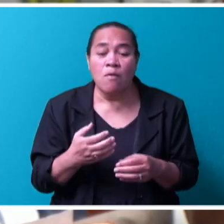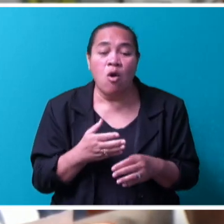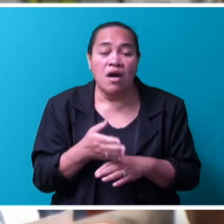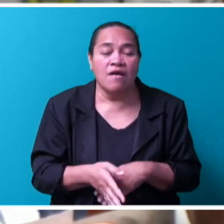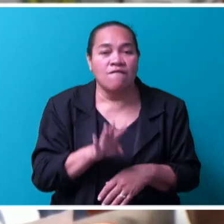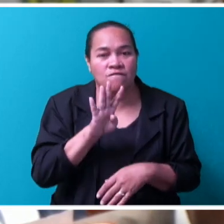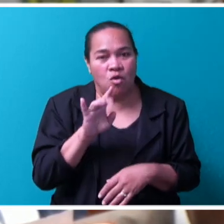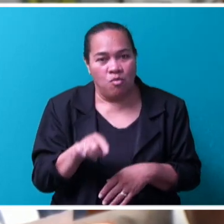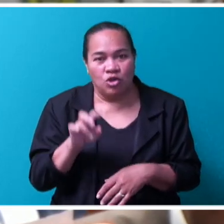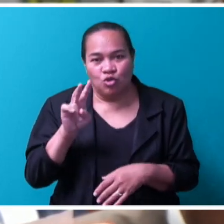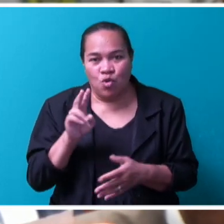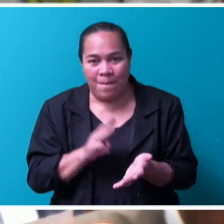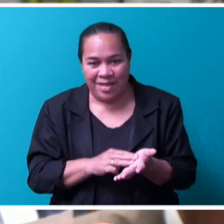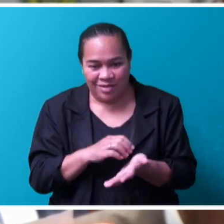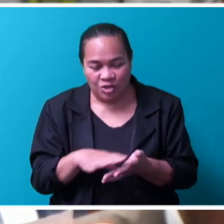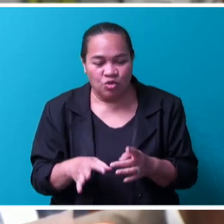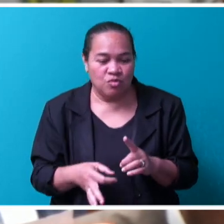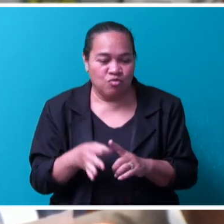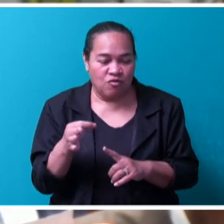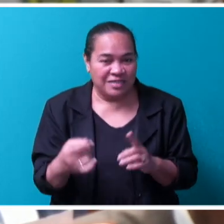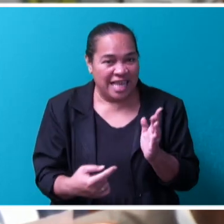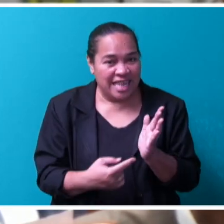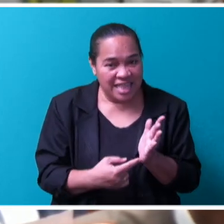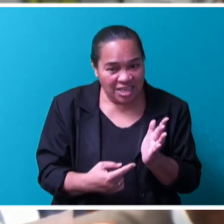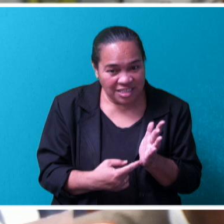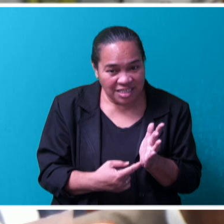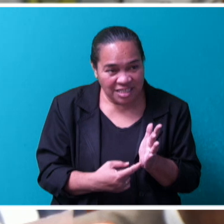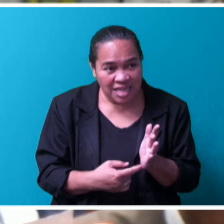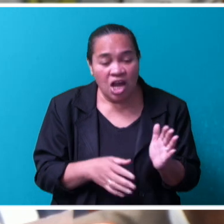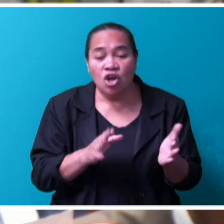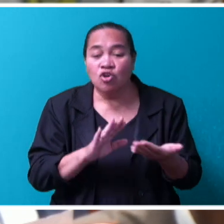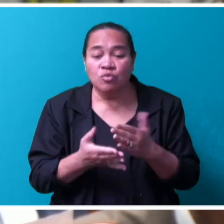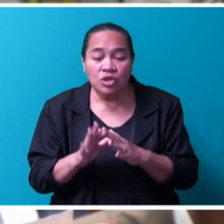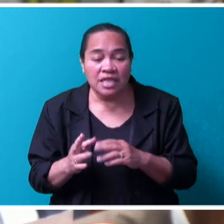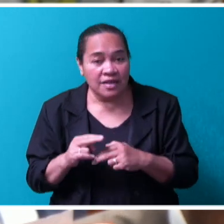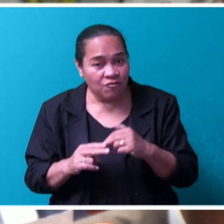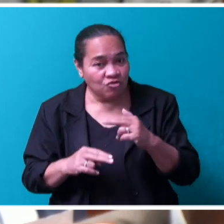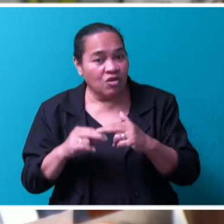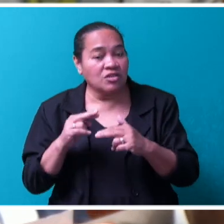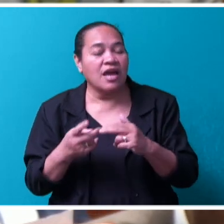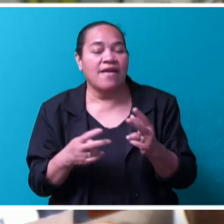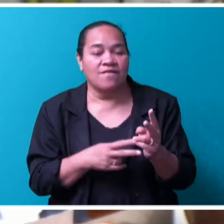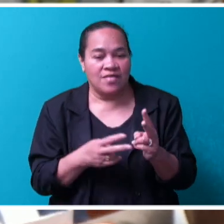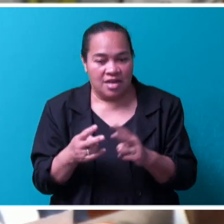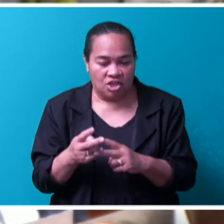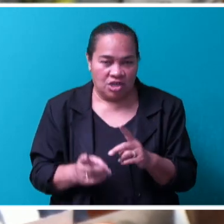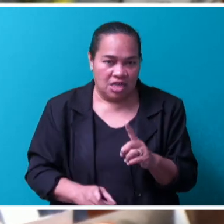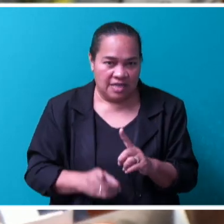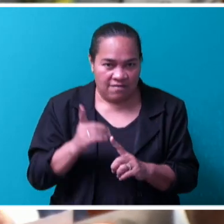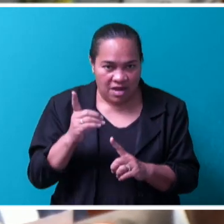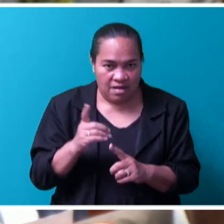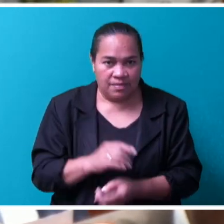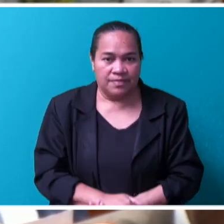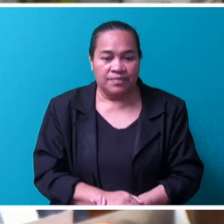million improved sanitation, community infrastructure, and village development.